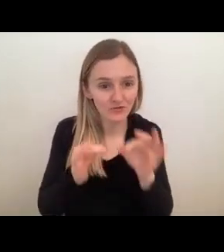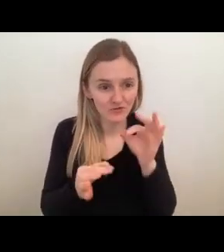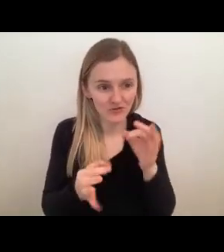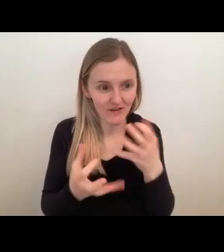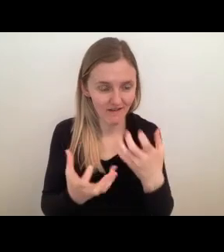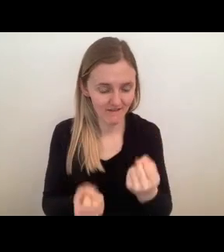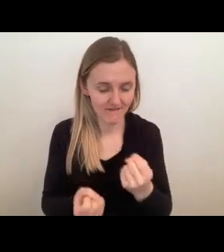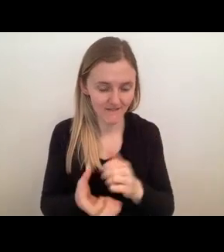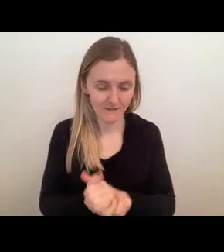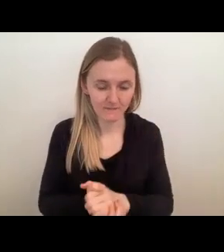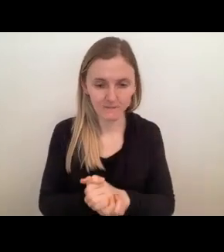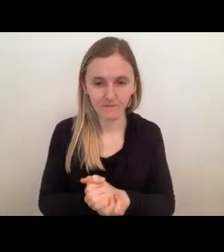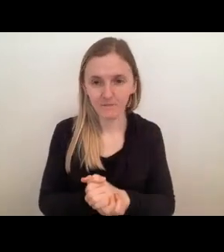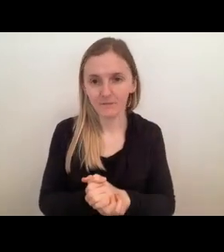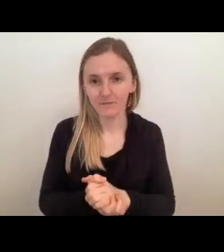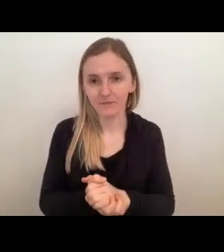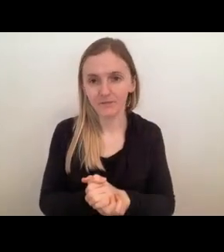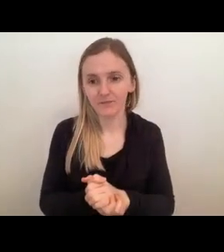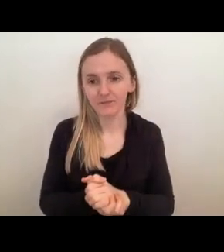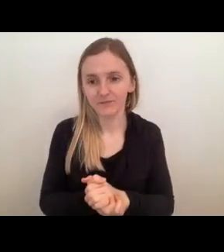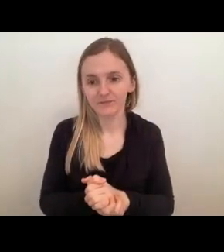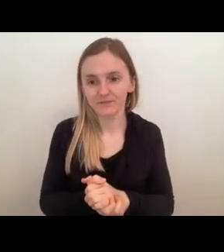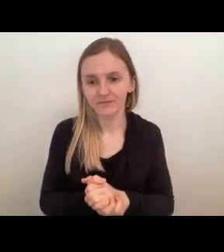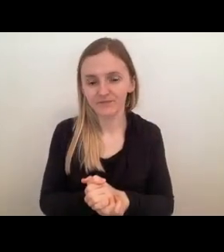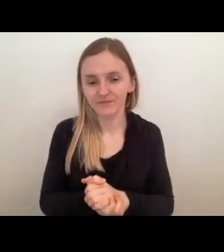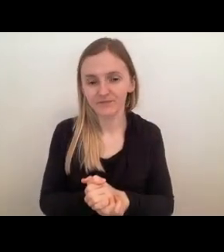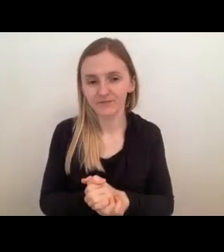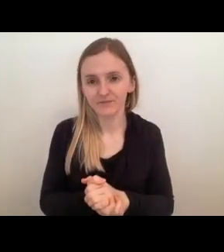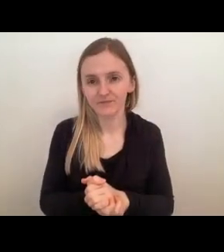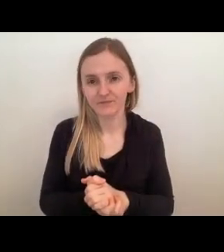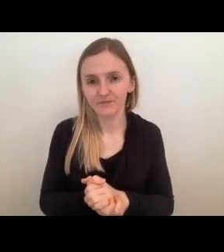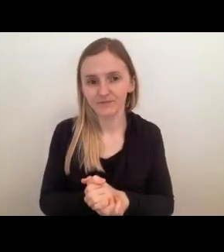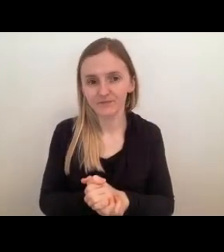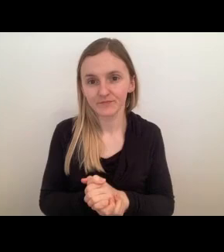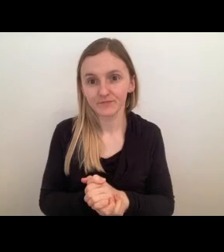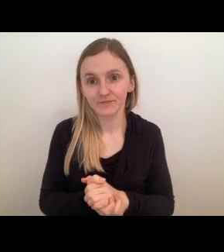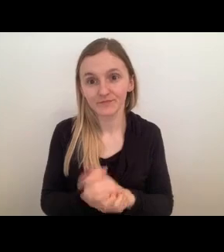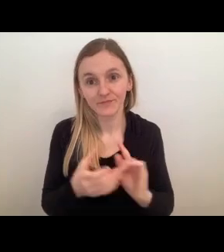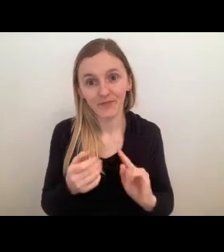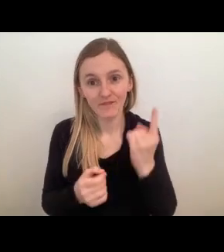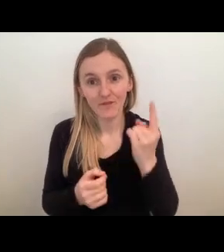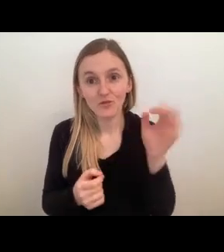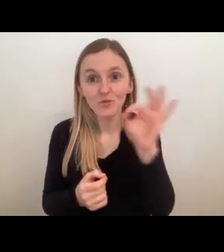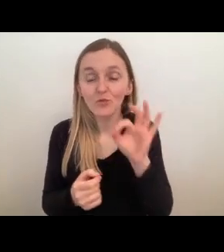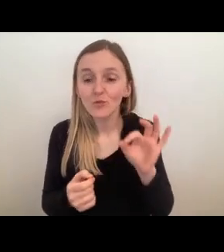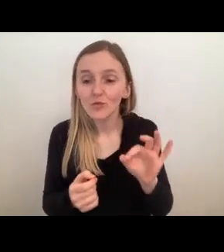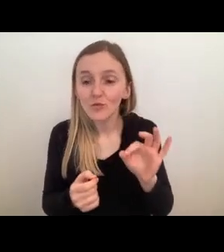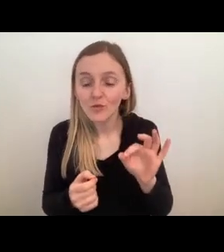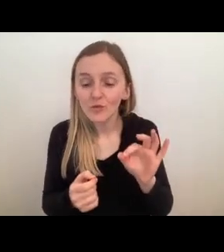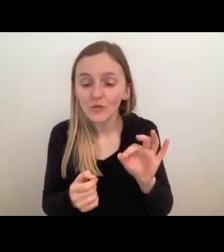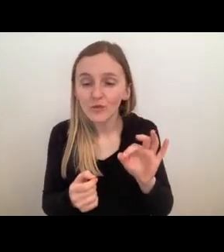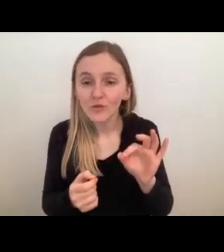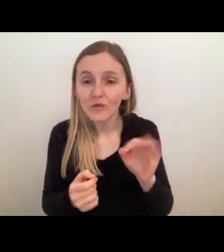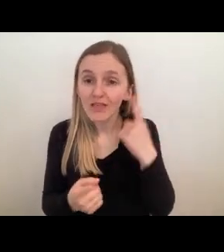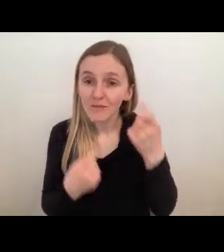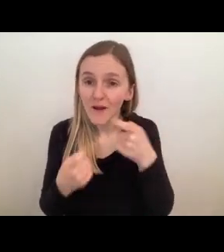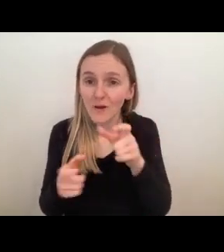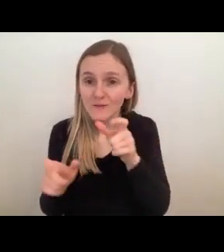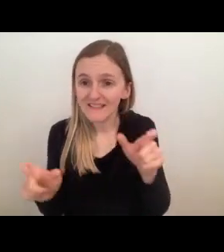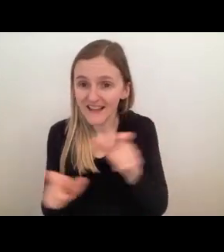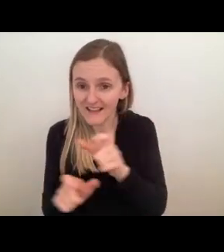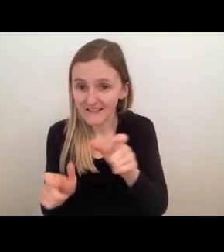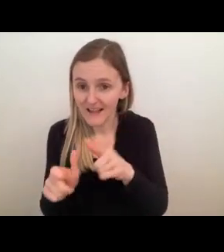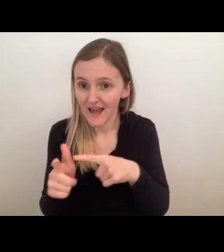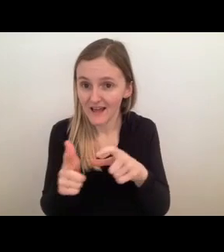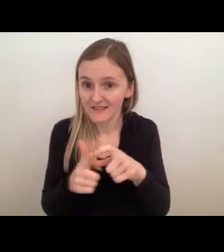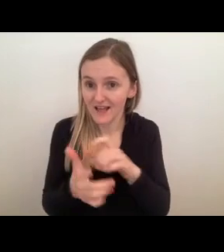so I'll get on with them. So there's one. Because the symptoms of dyslexia and ADHD are so similar,